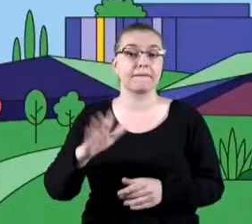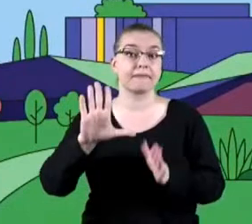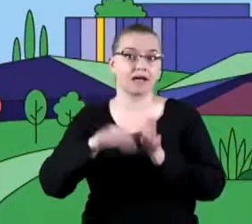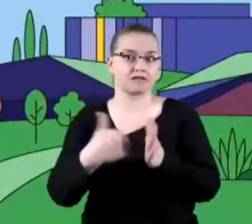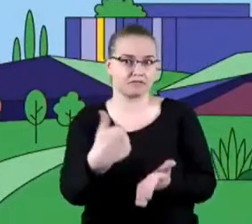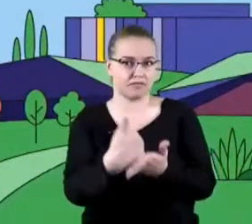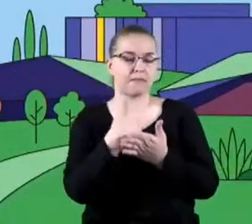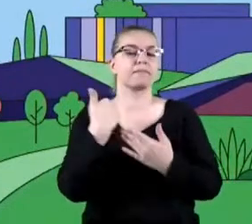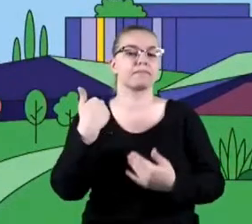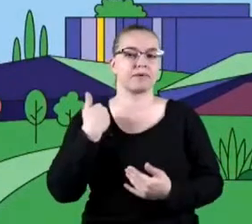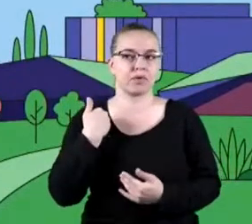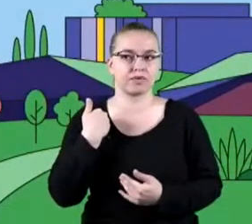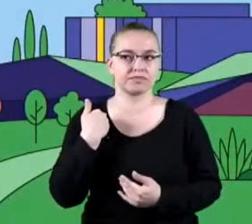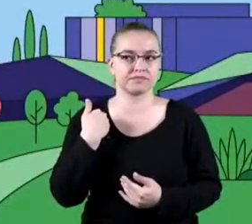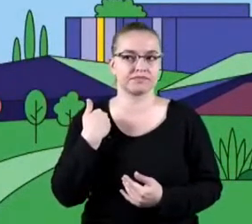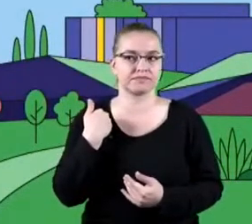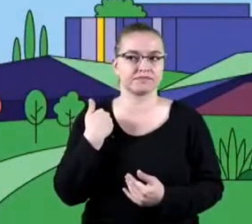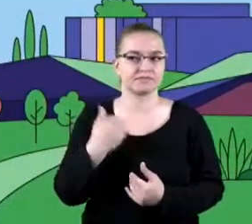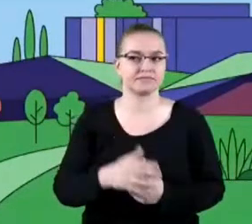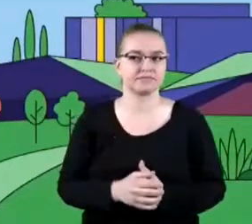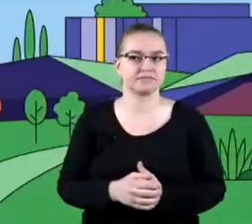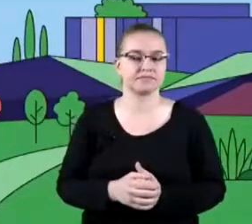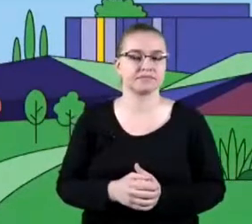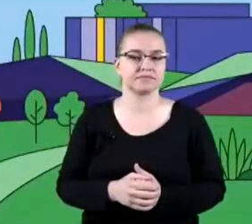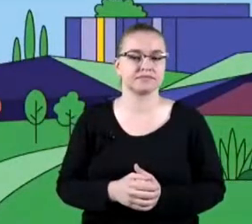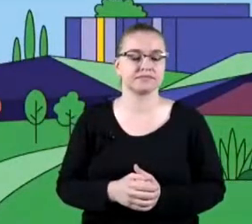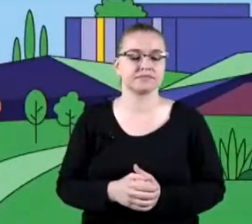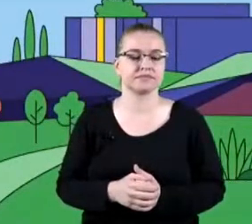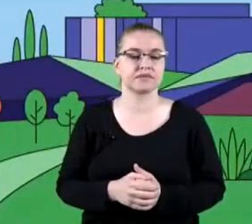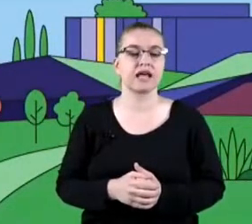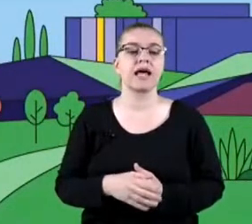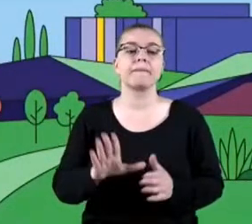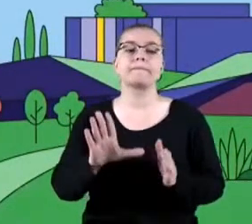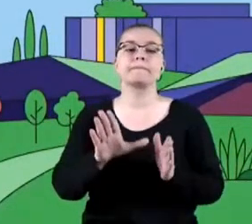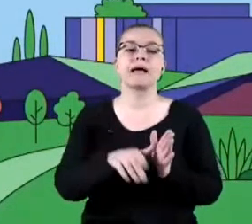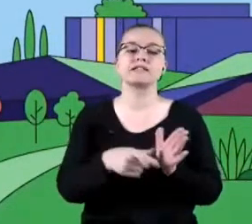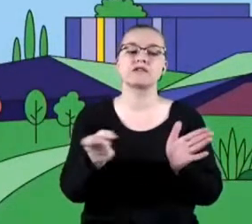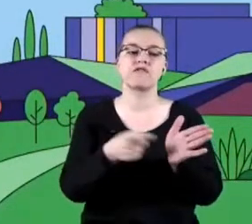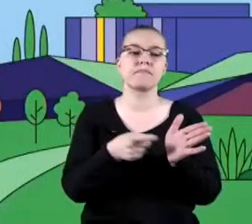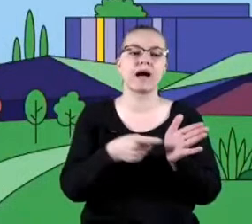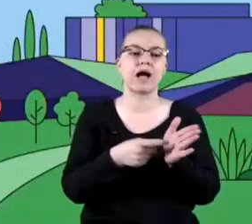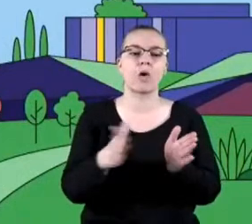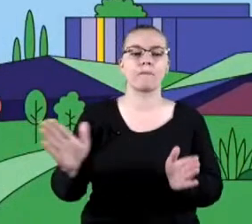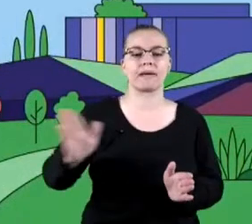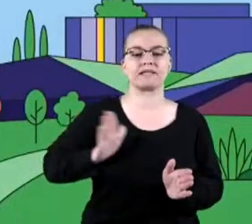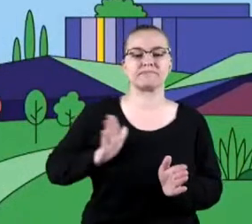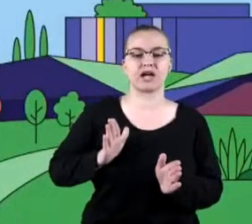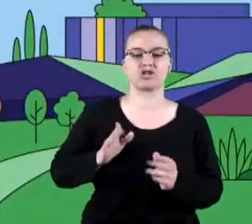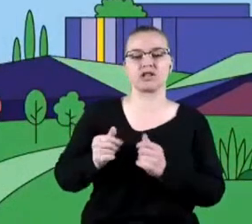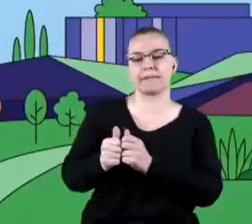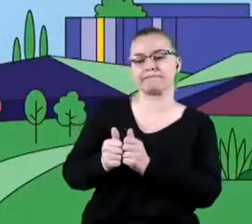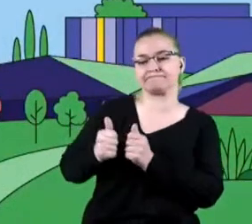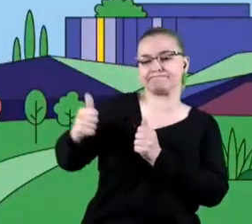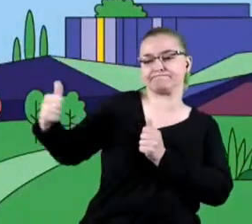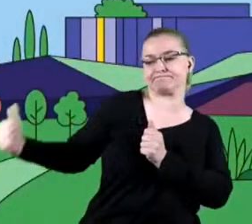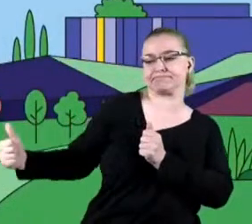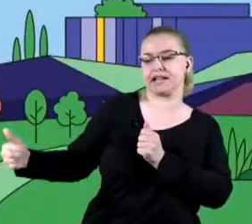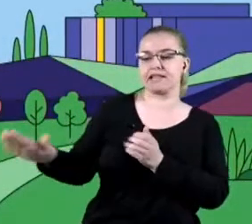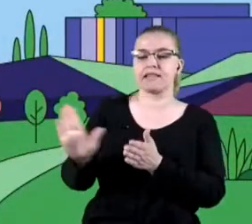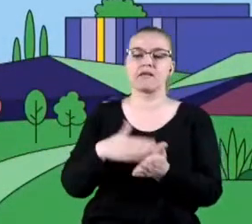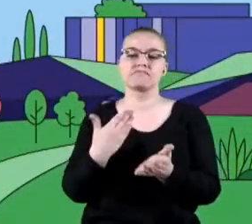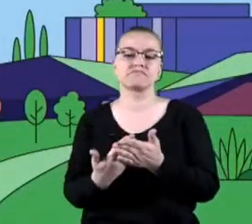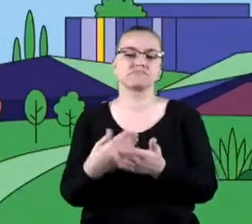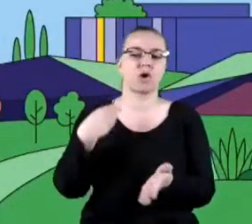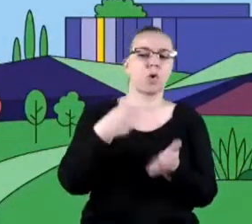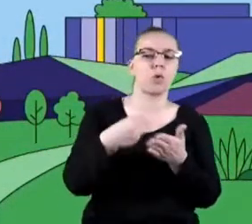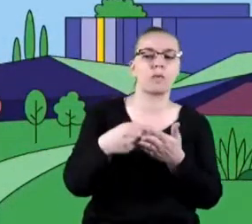safe distancing of people during essential services such as food purchases and enforcing closure